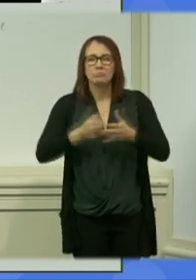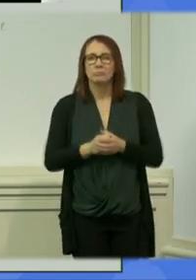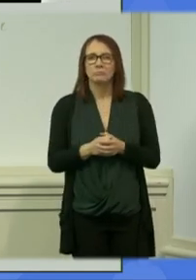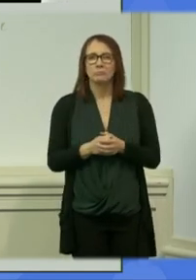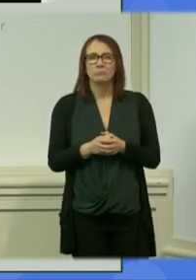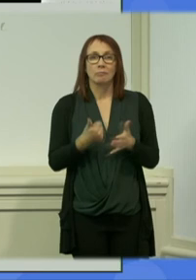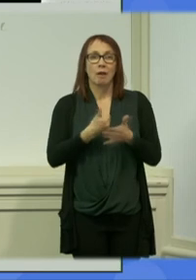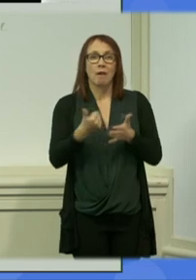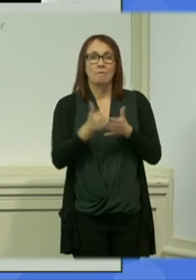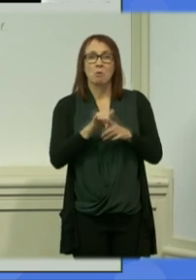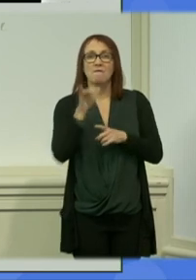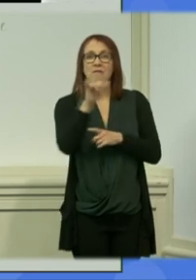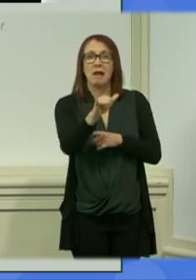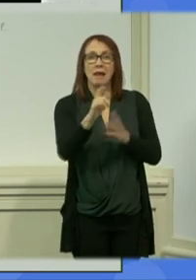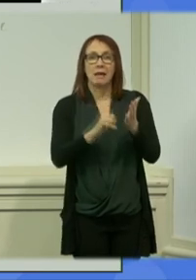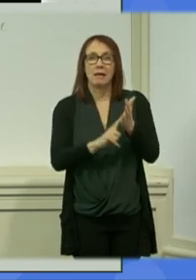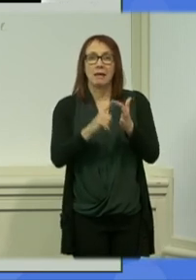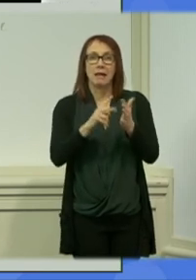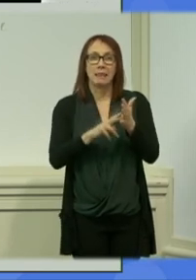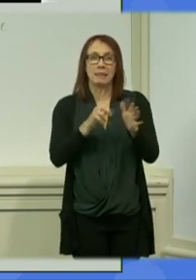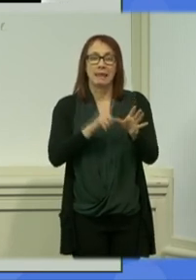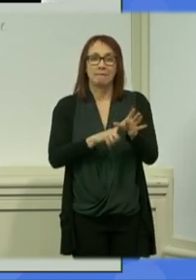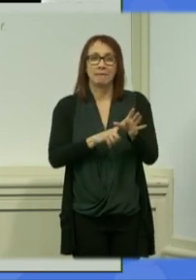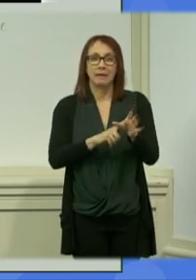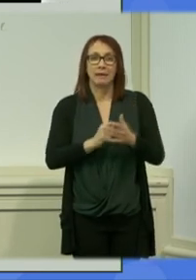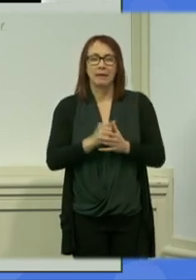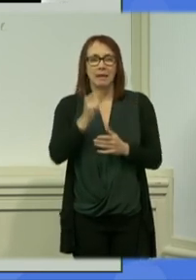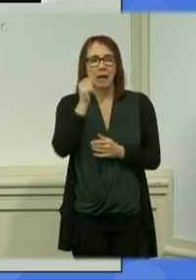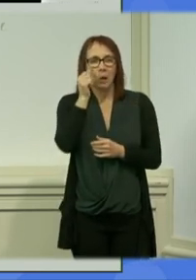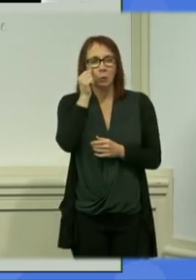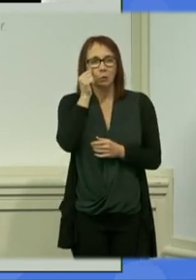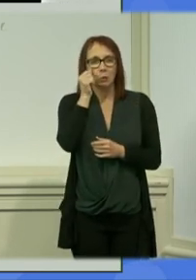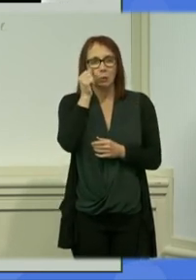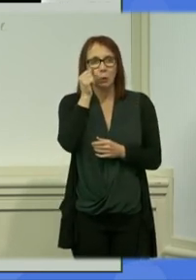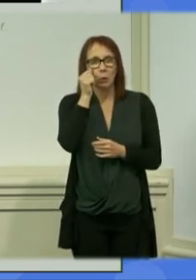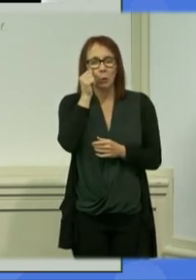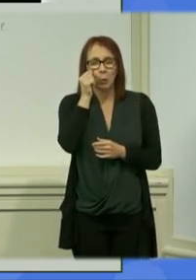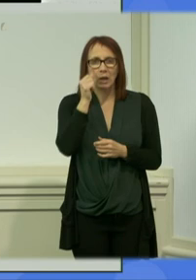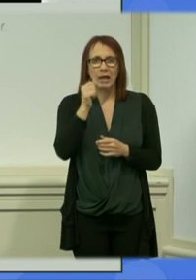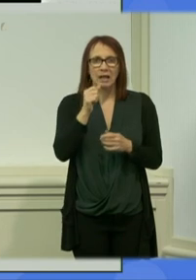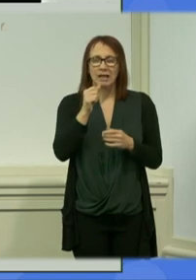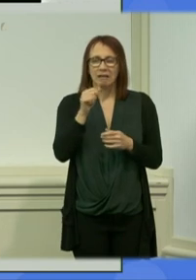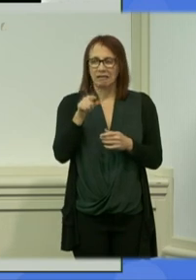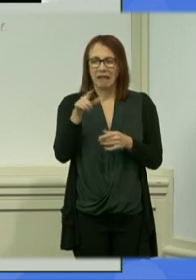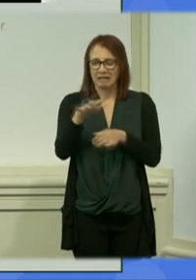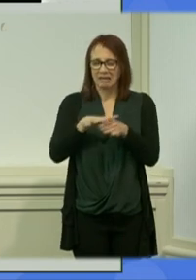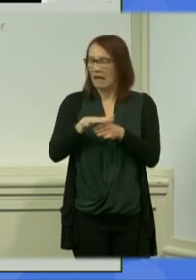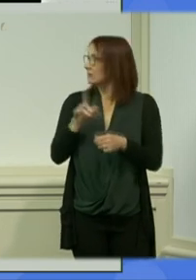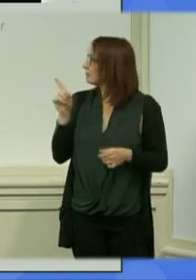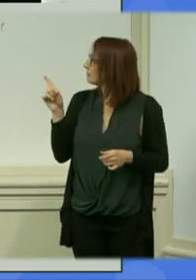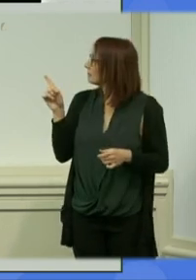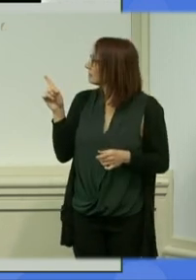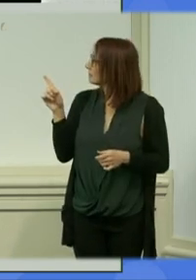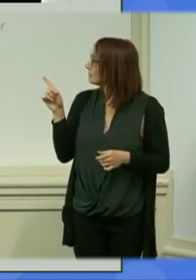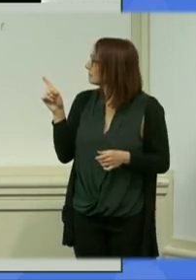frequent flyer levy. You might recognize the term fly scam, I think it's called, which is flight shame. And this is